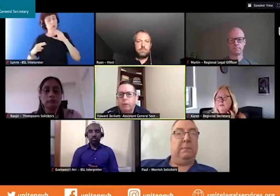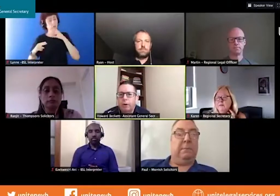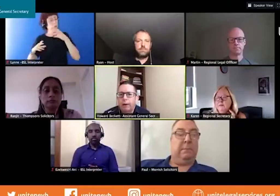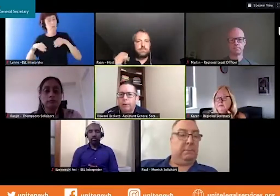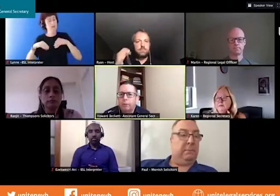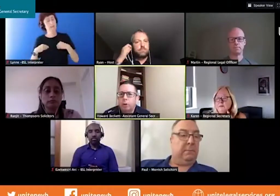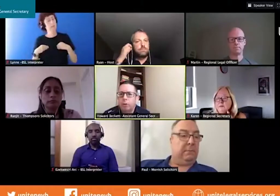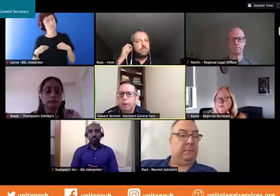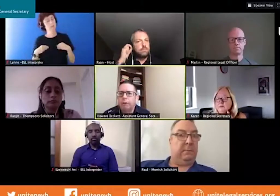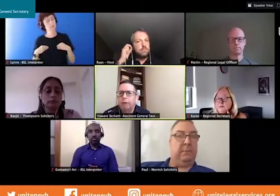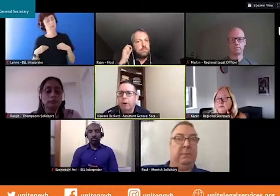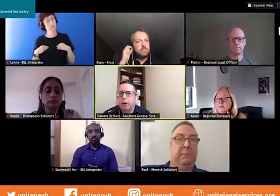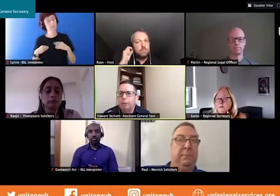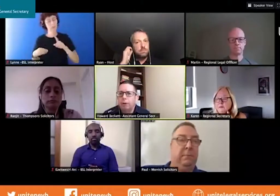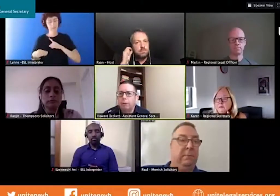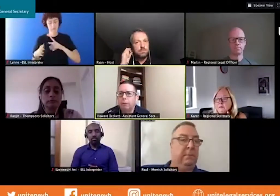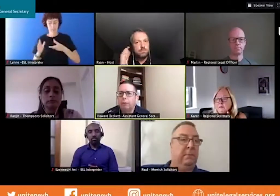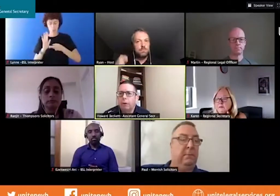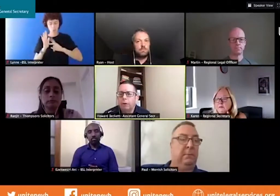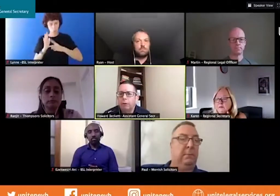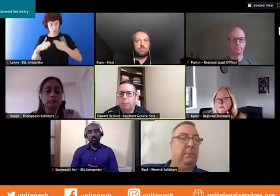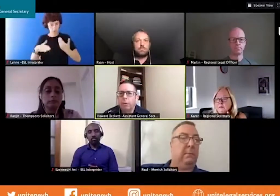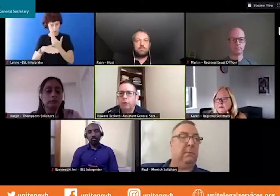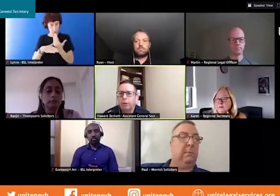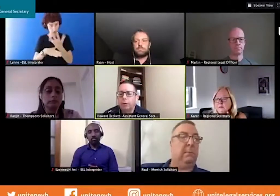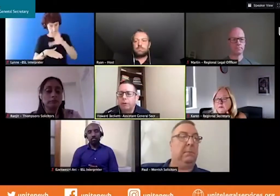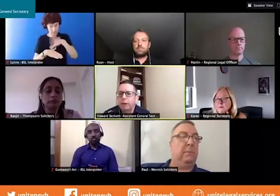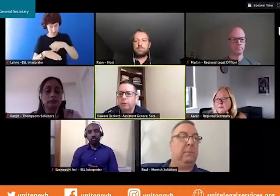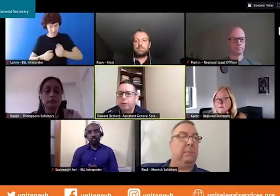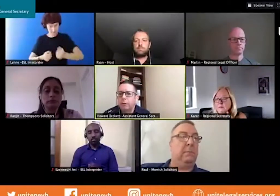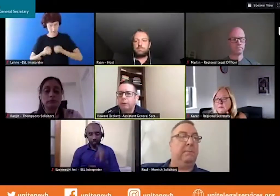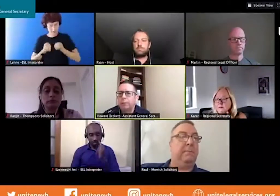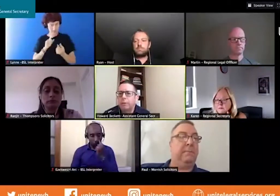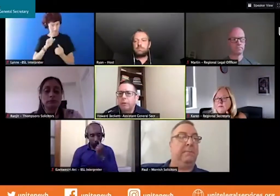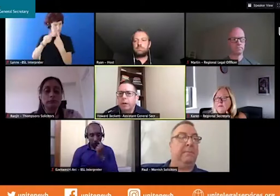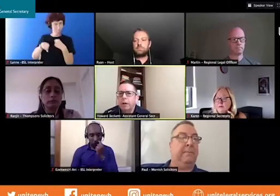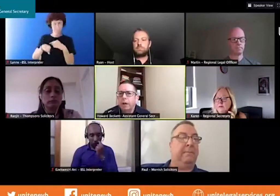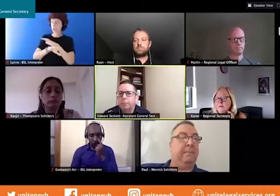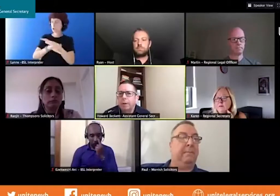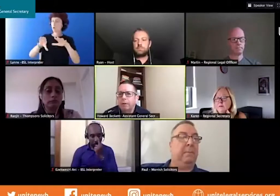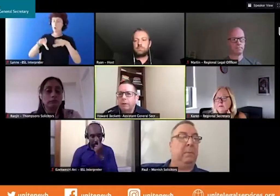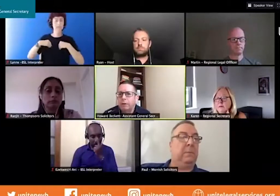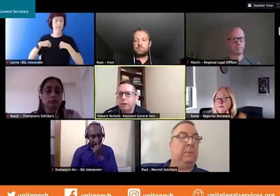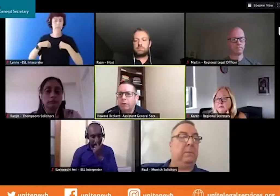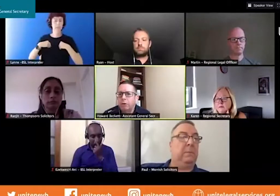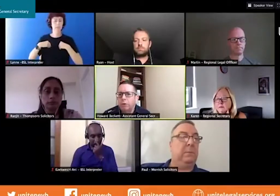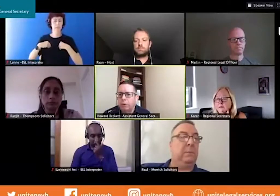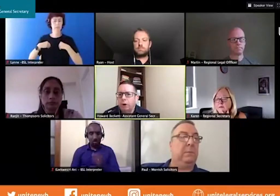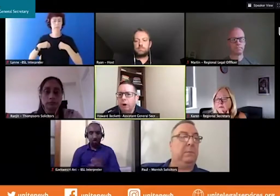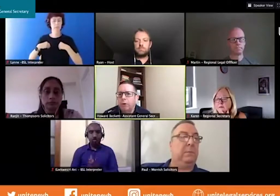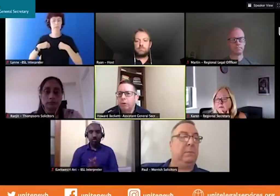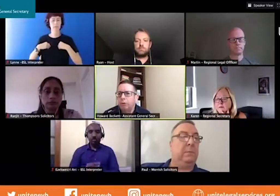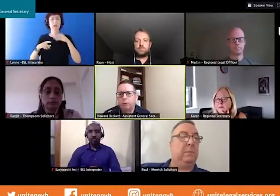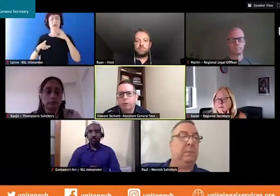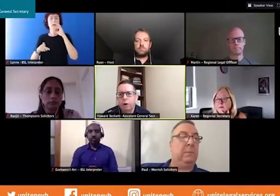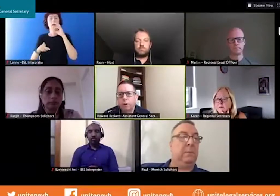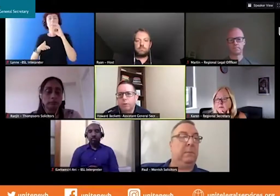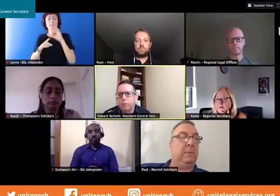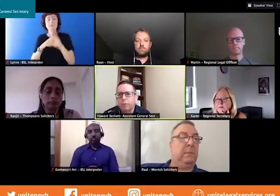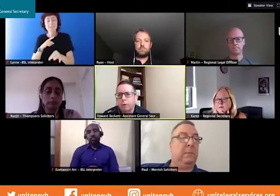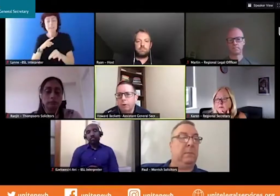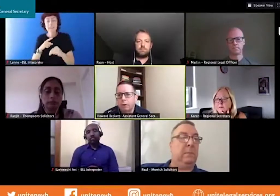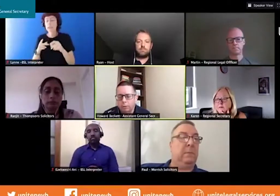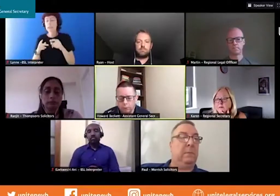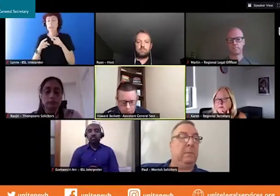an organised workplace, our first response would be to say it's not acceptable. Especially within COVID, there are all sorts of arguments